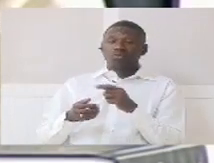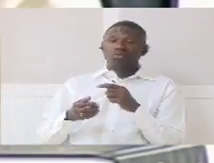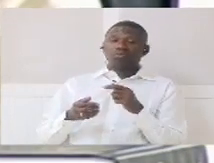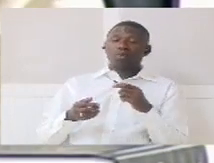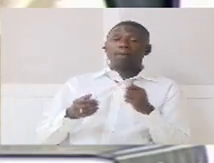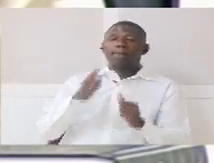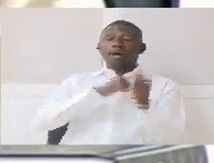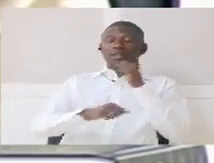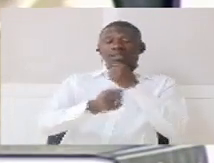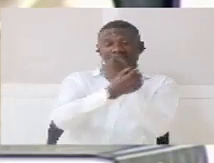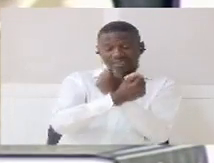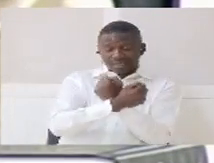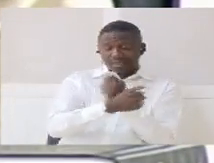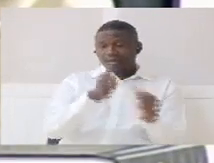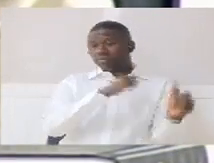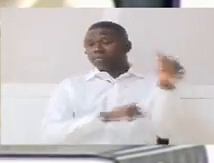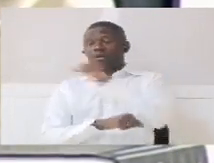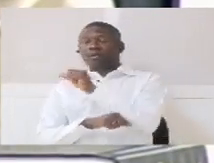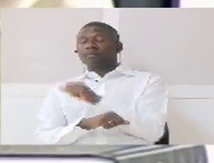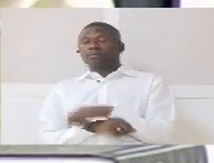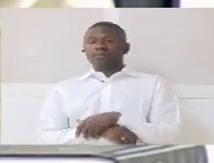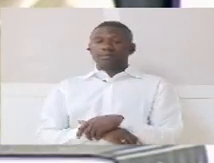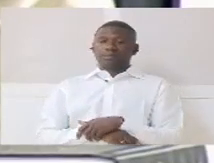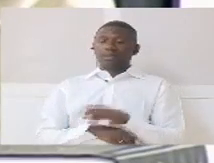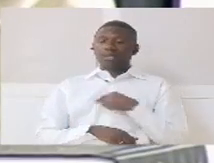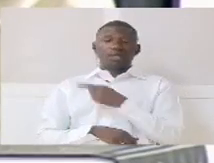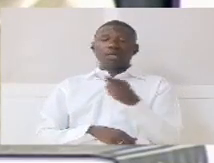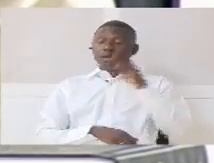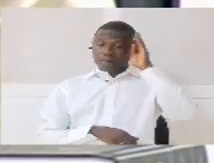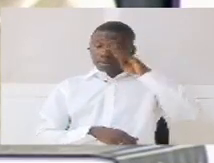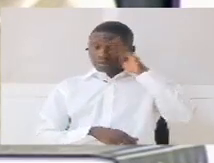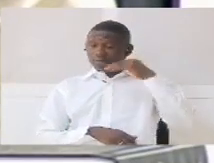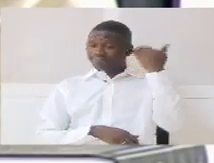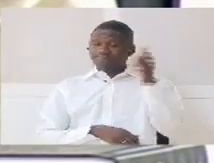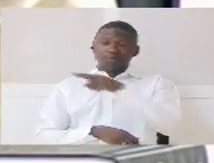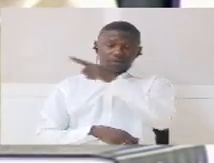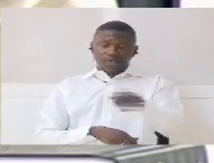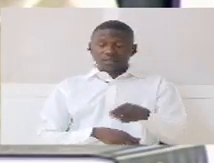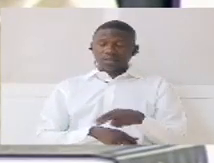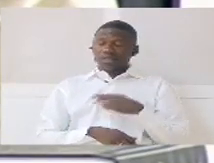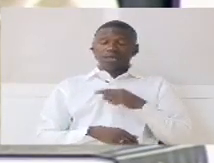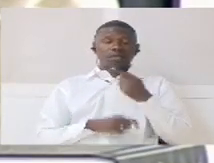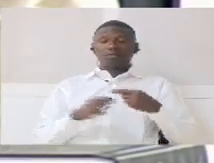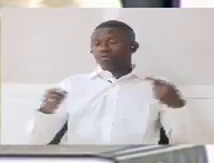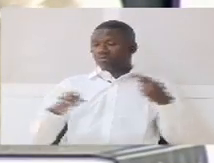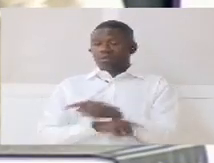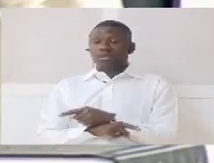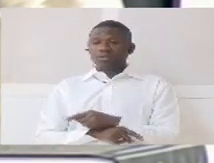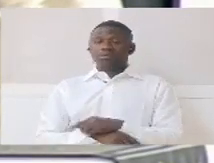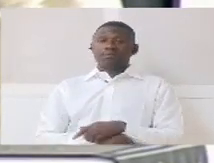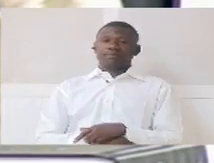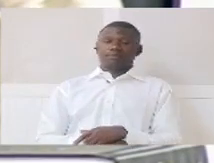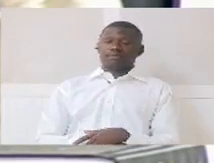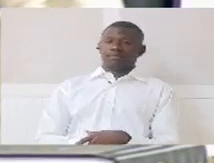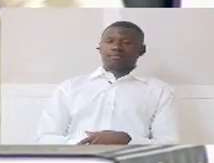That those were to be rearrested, that their pardons have been revoked, and that, in fact, it was a mistake in the first place. One